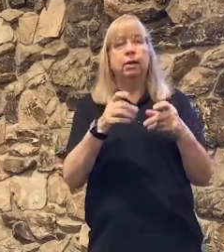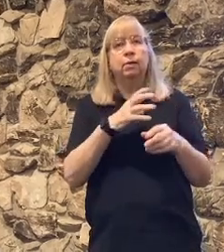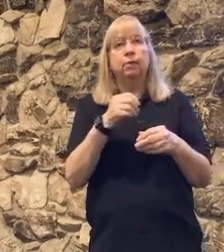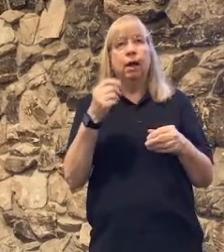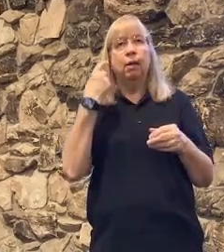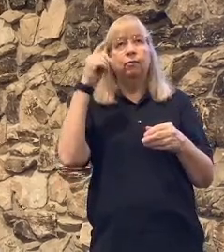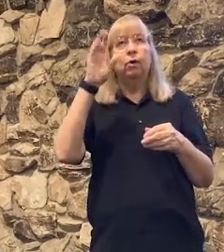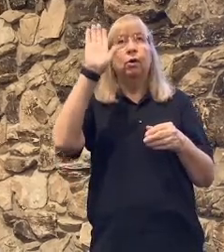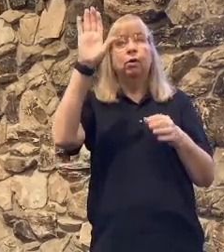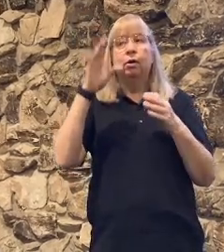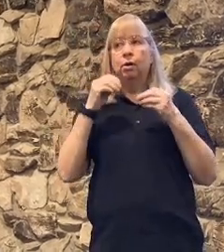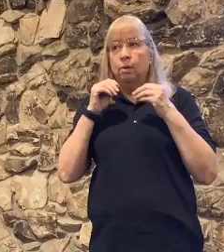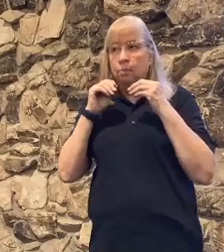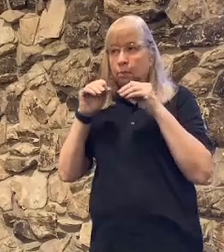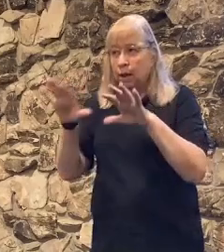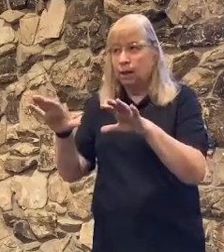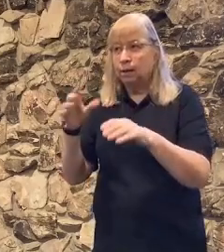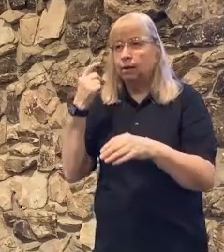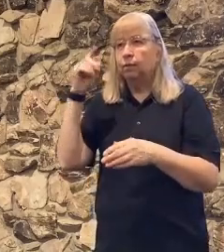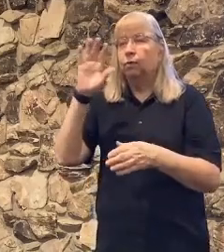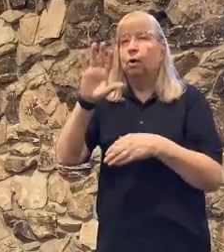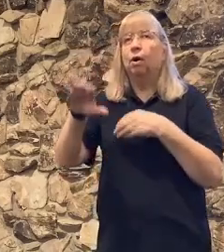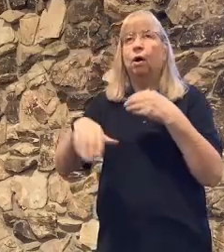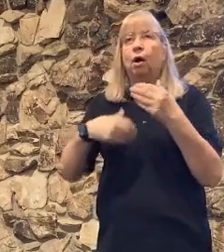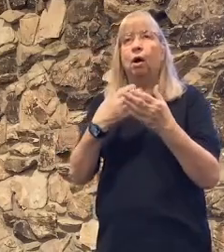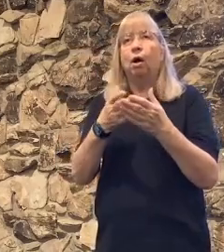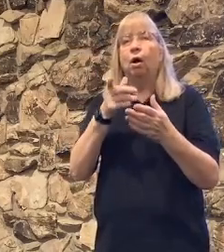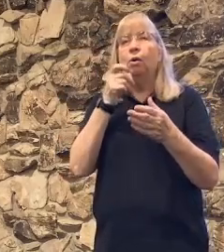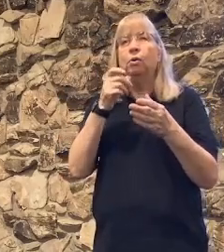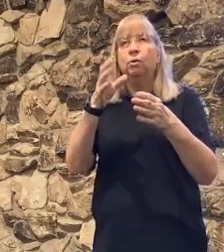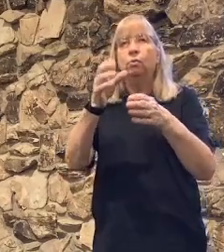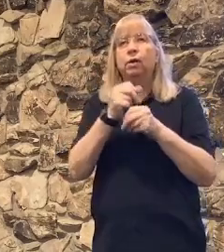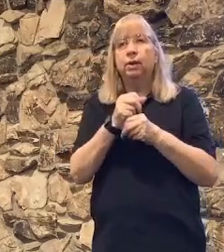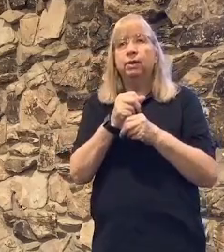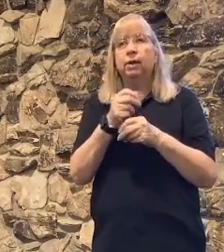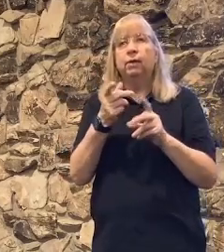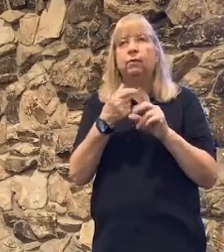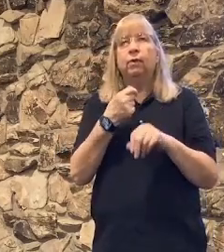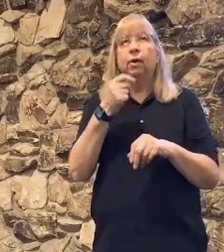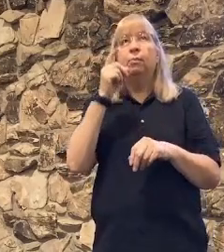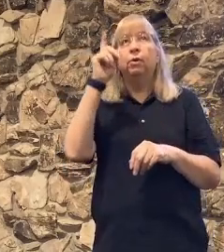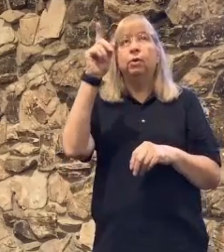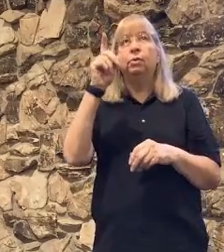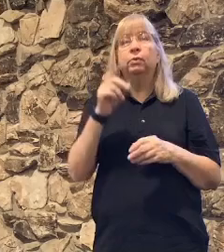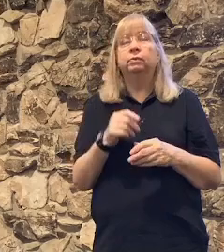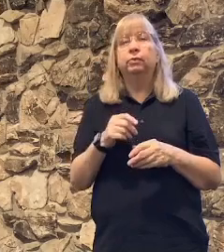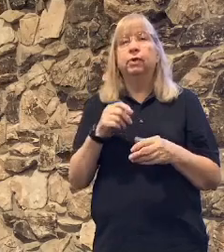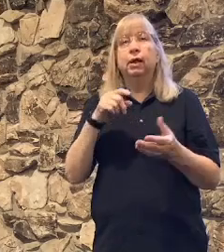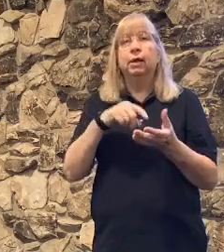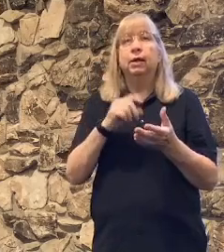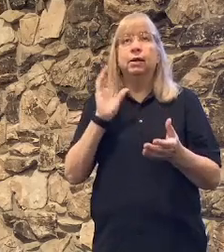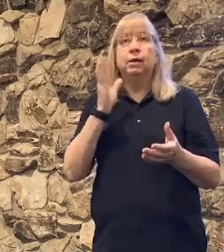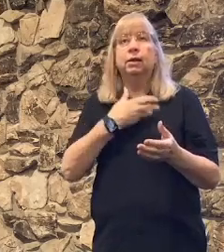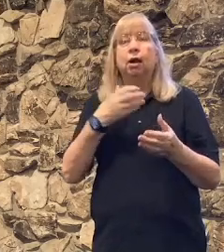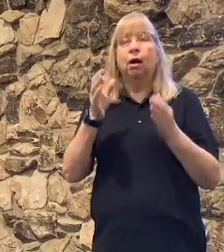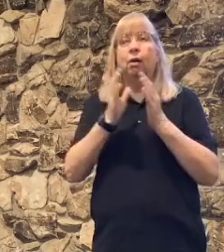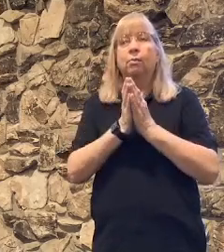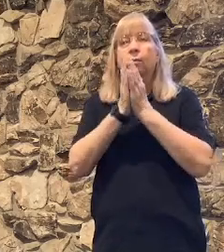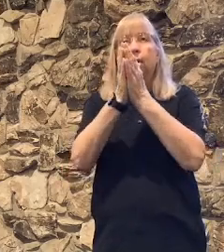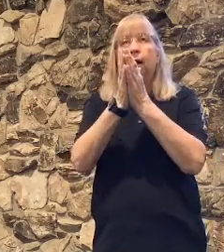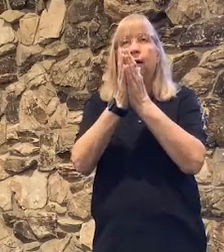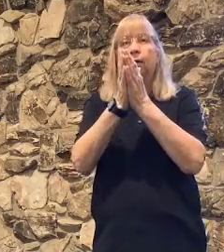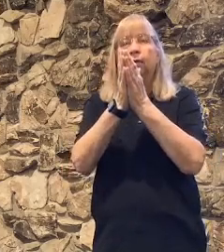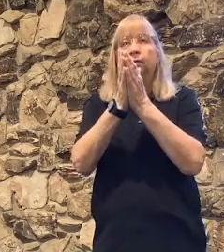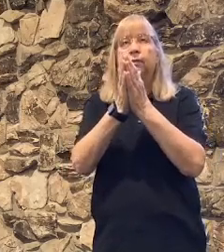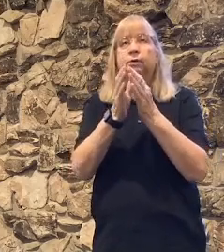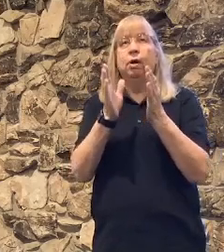your blessings for all who receive from you. Is our prayer.